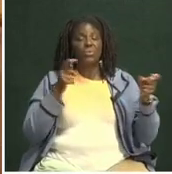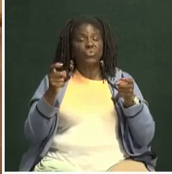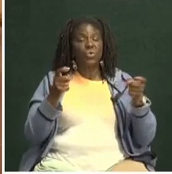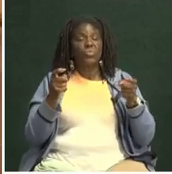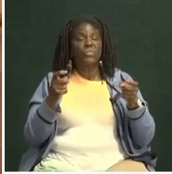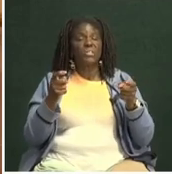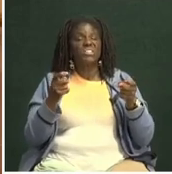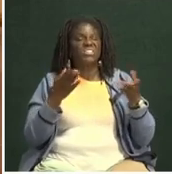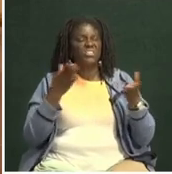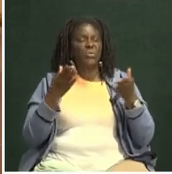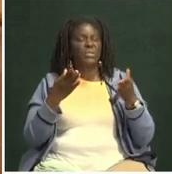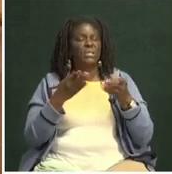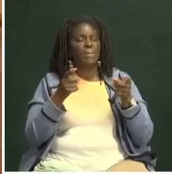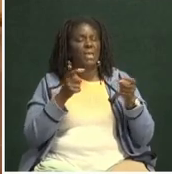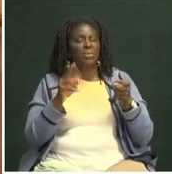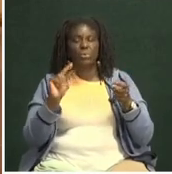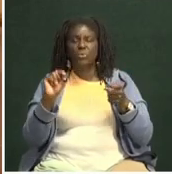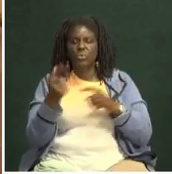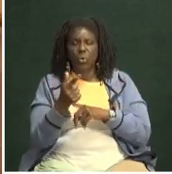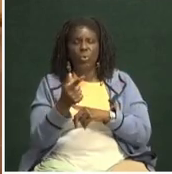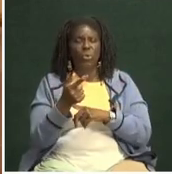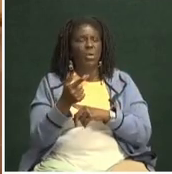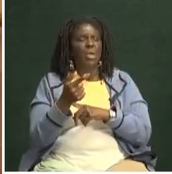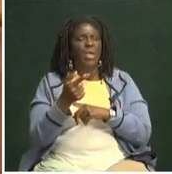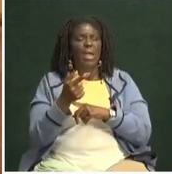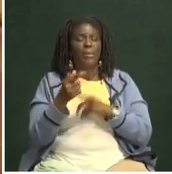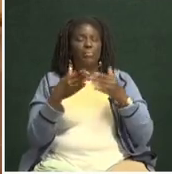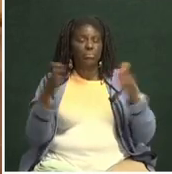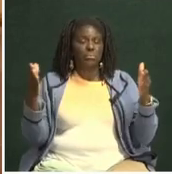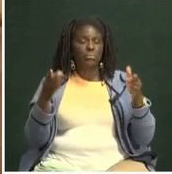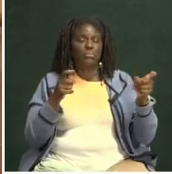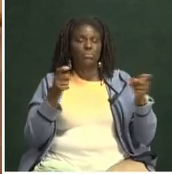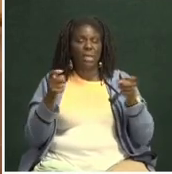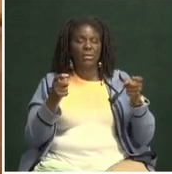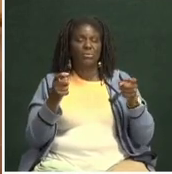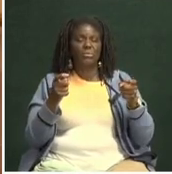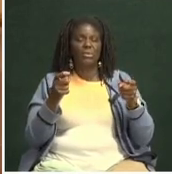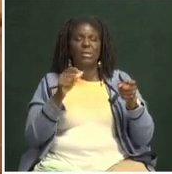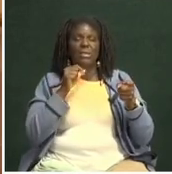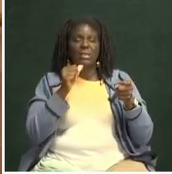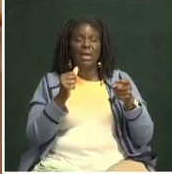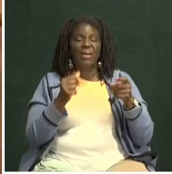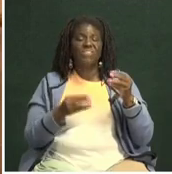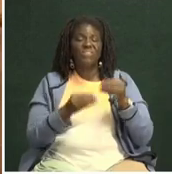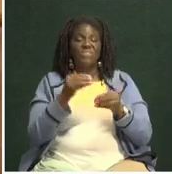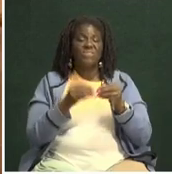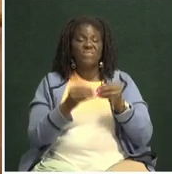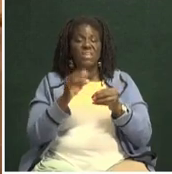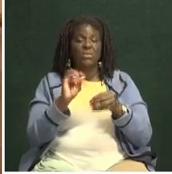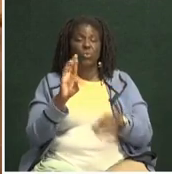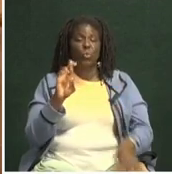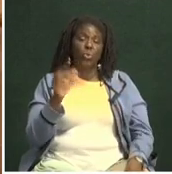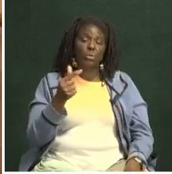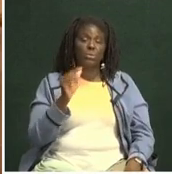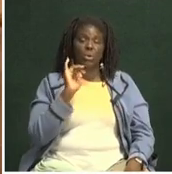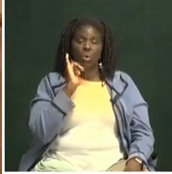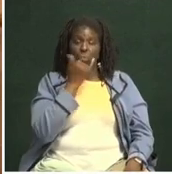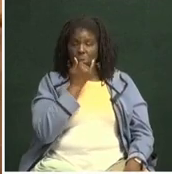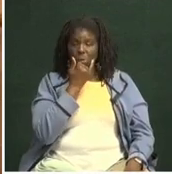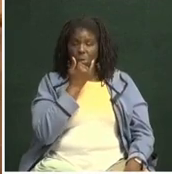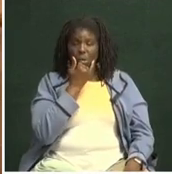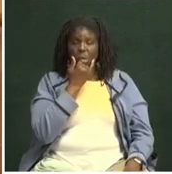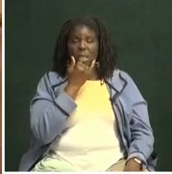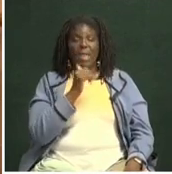failure of public administrators to act to correct organizational wrongs and influence